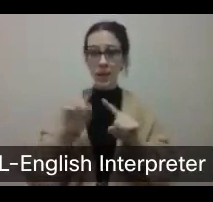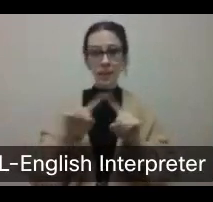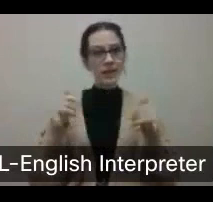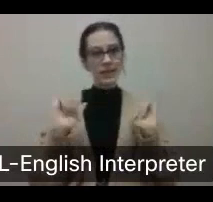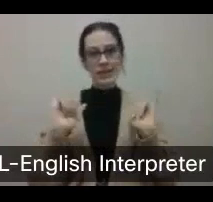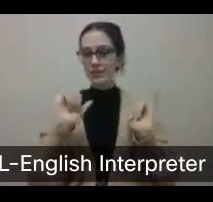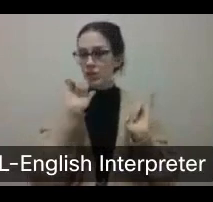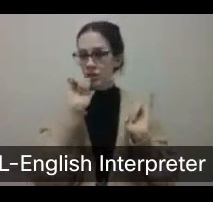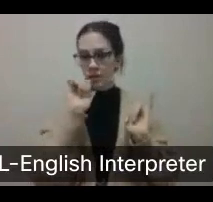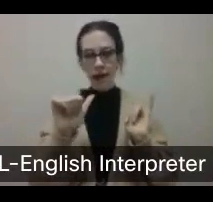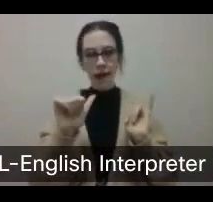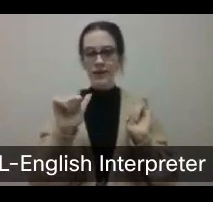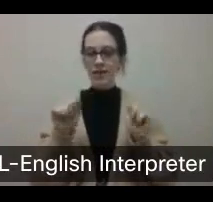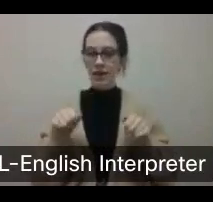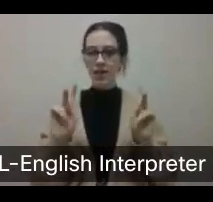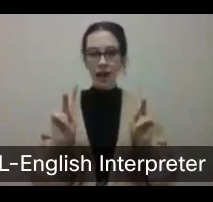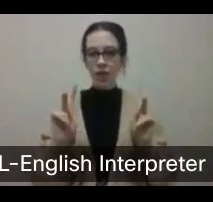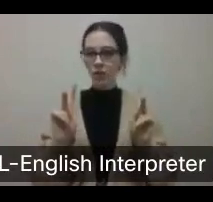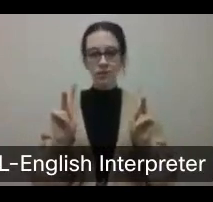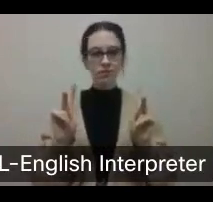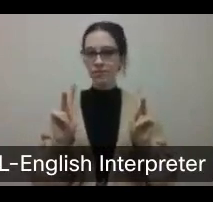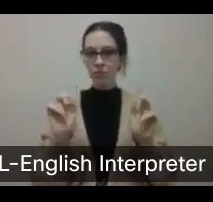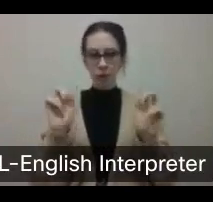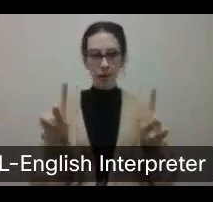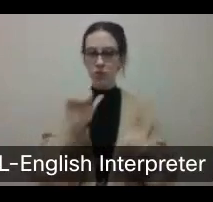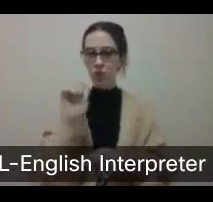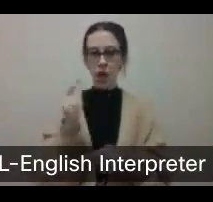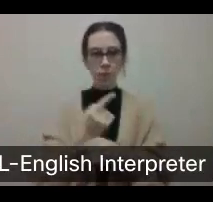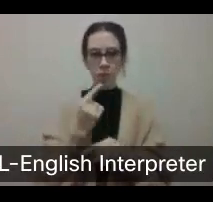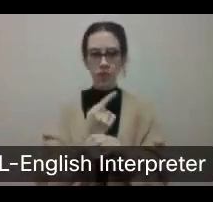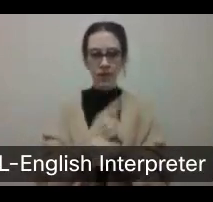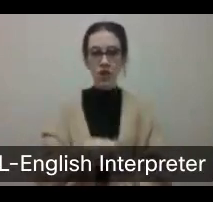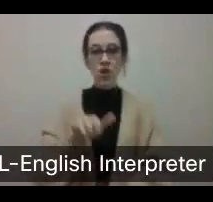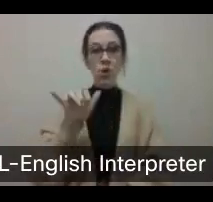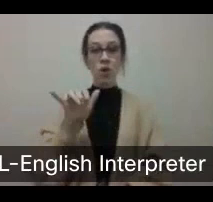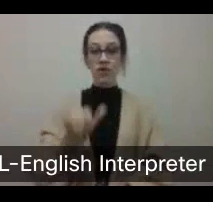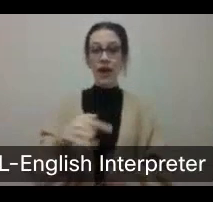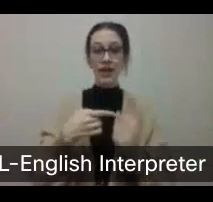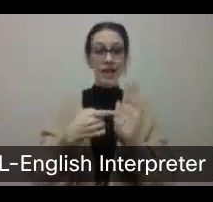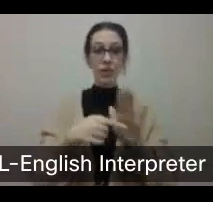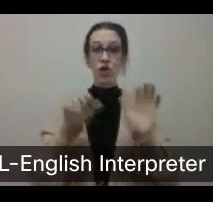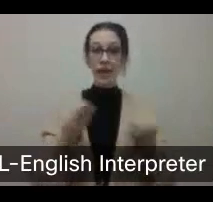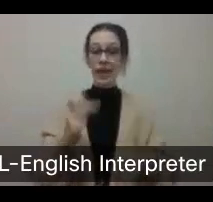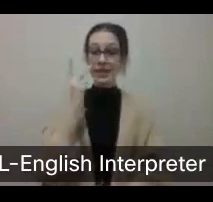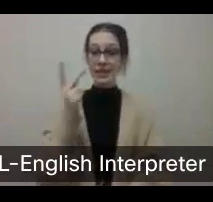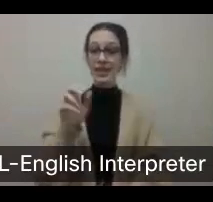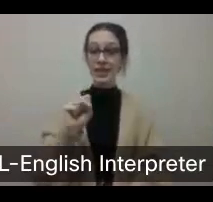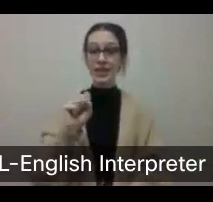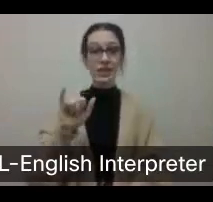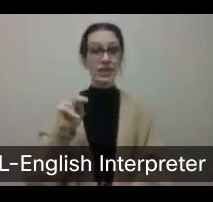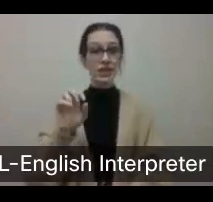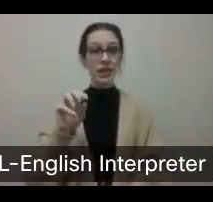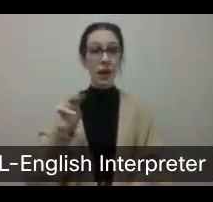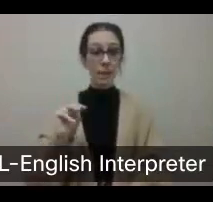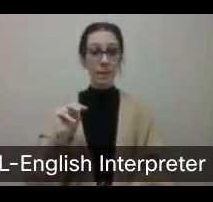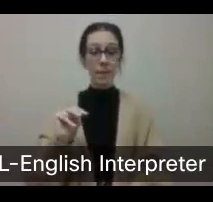has not made this an appropriate paraphrase. So from this example, we can see synonym swapping results in a few things, or can result in